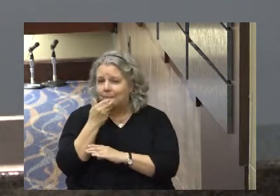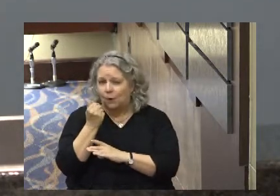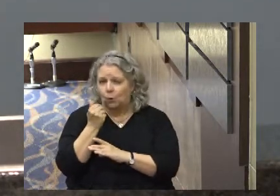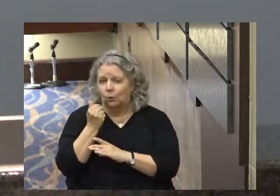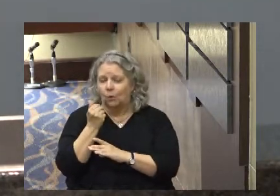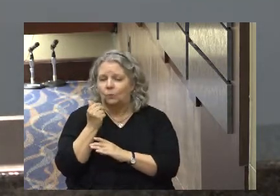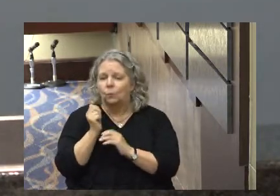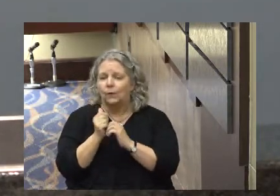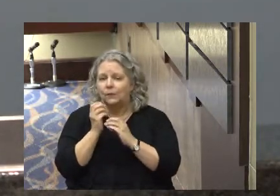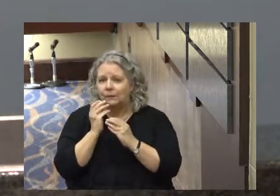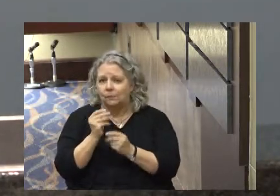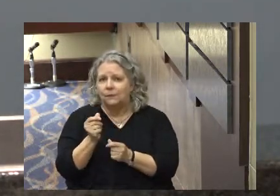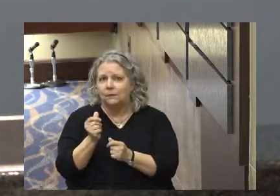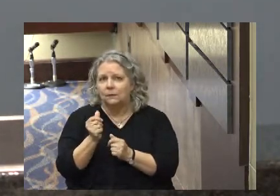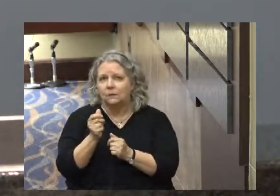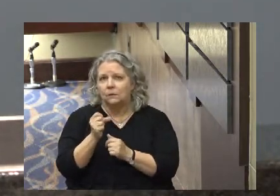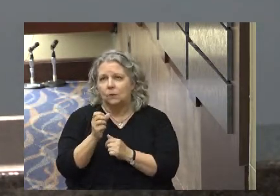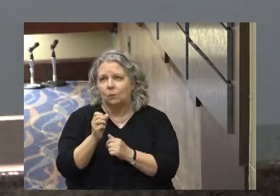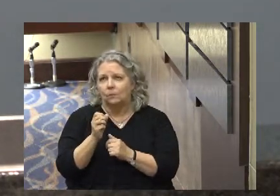for the